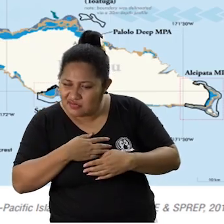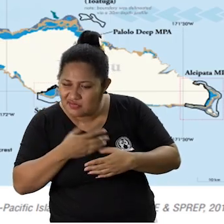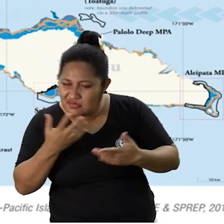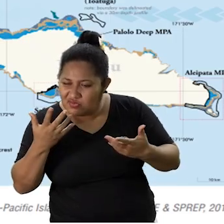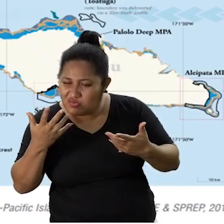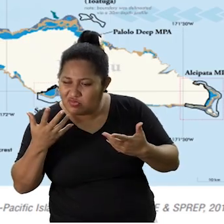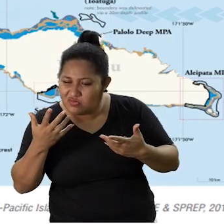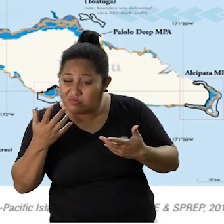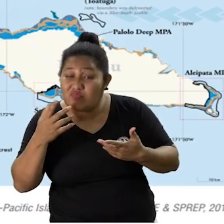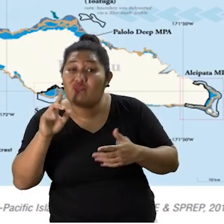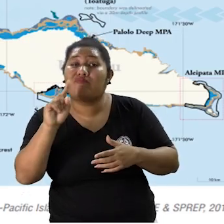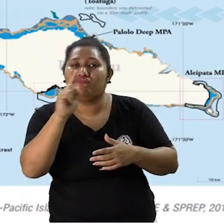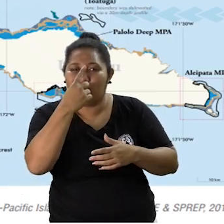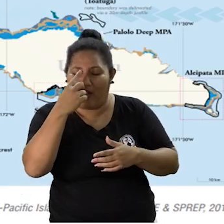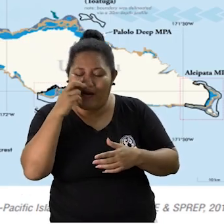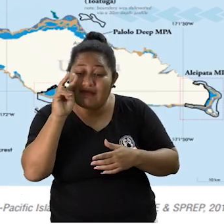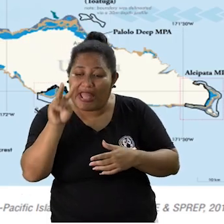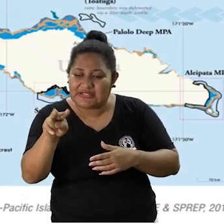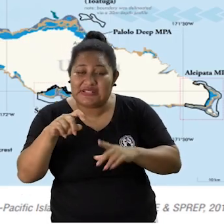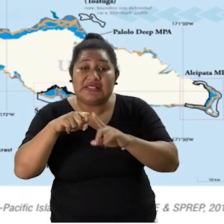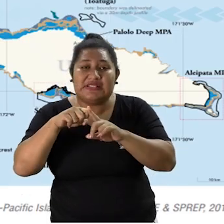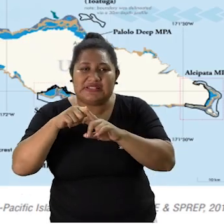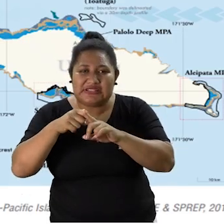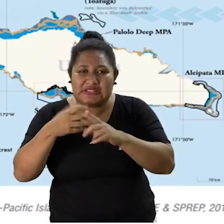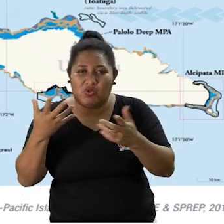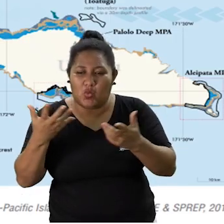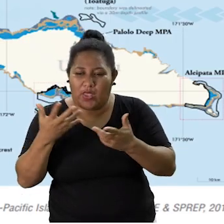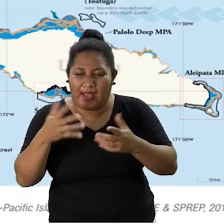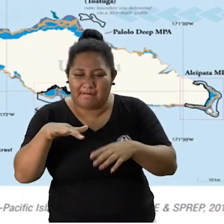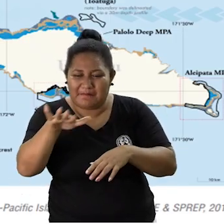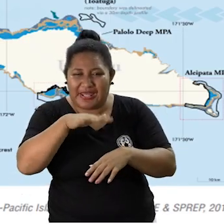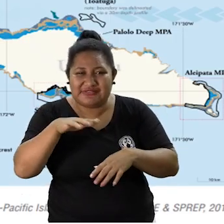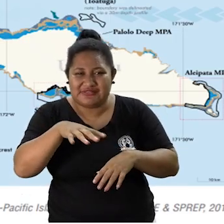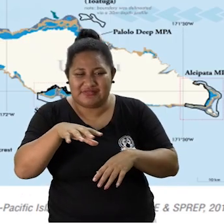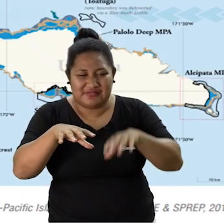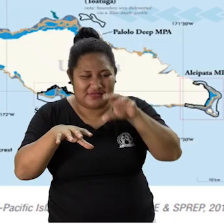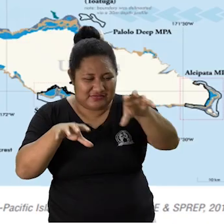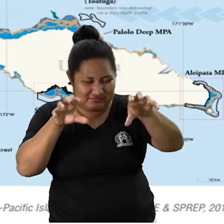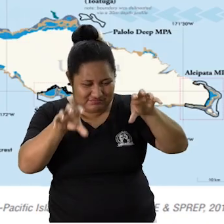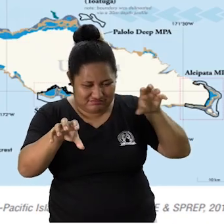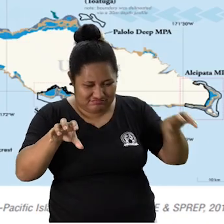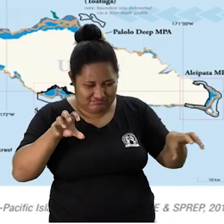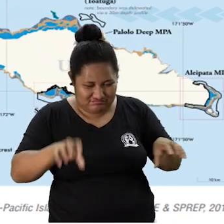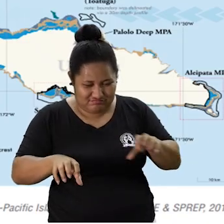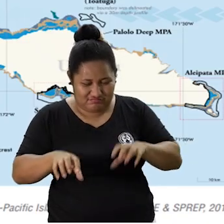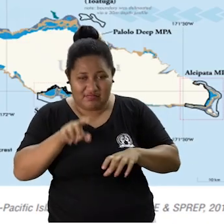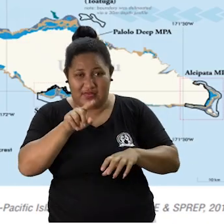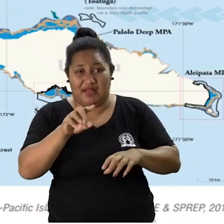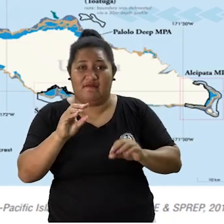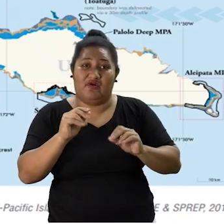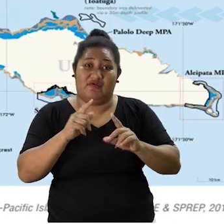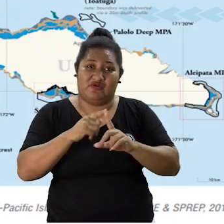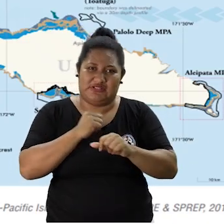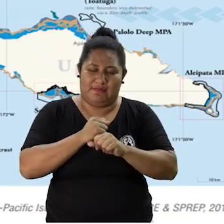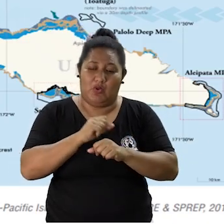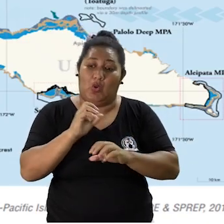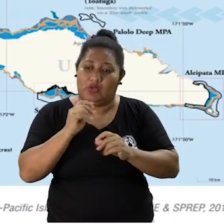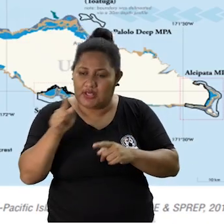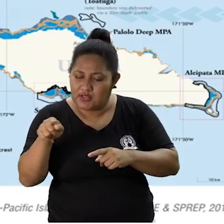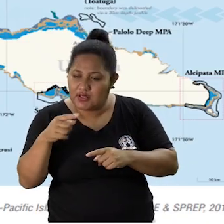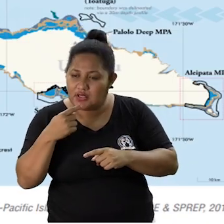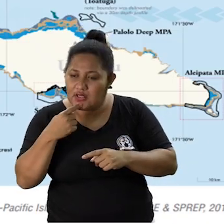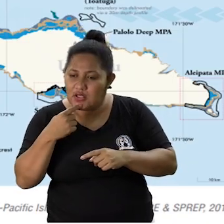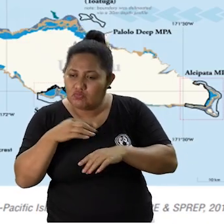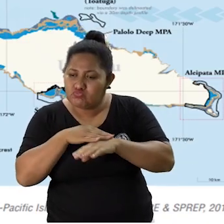I le ki. E loe tātou, okay, o le melan moana lea. That's the